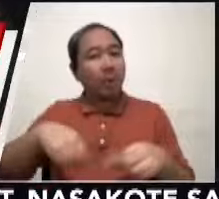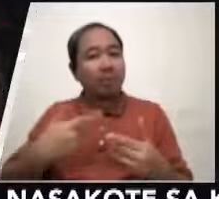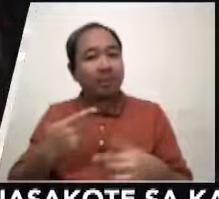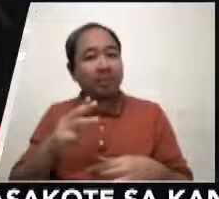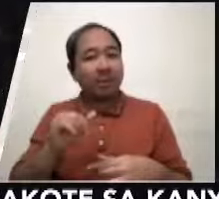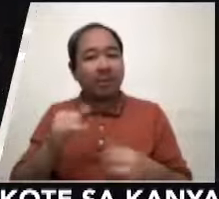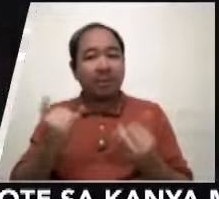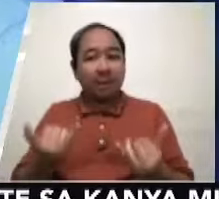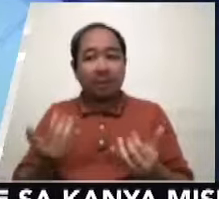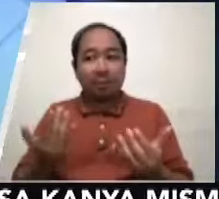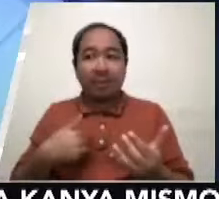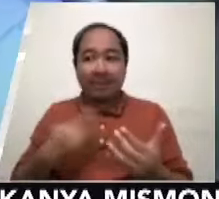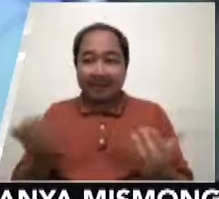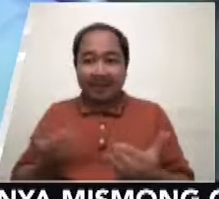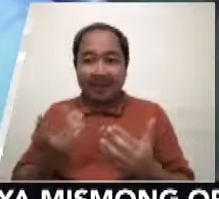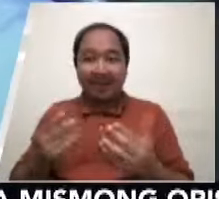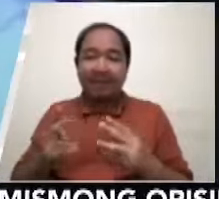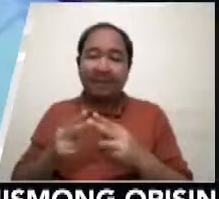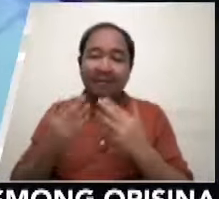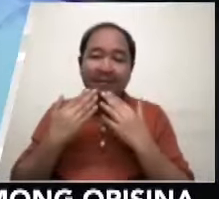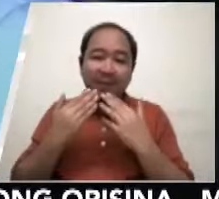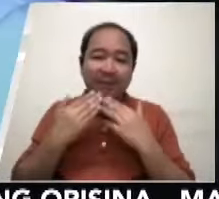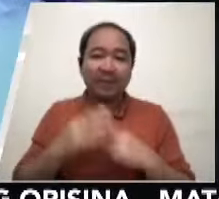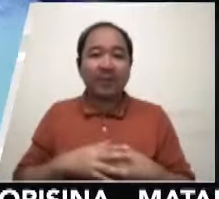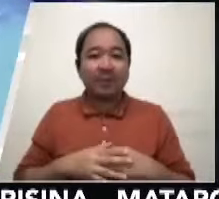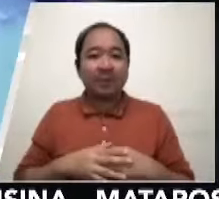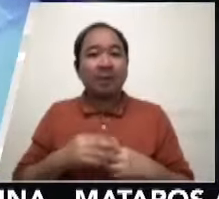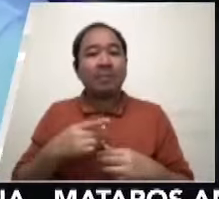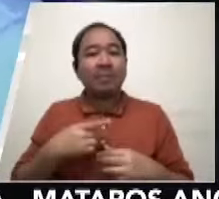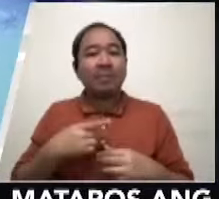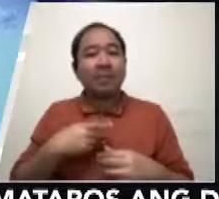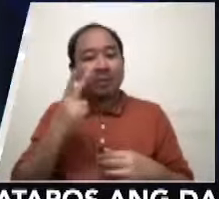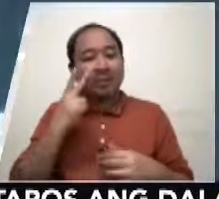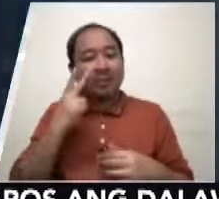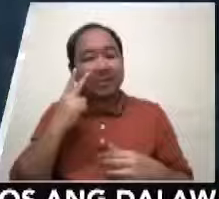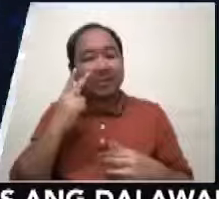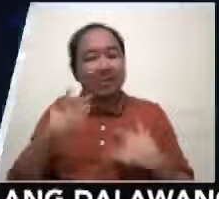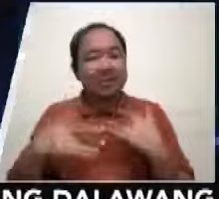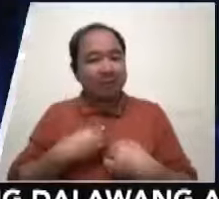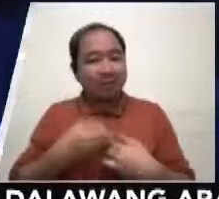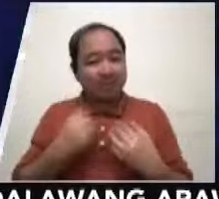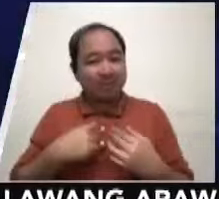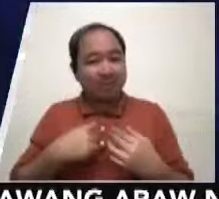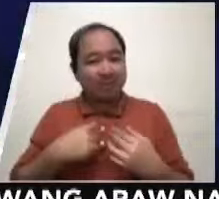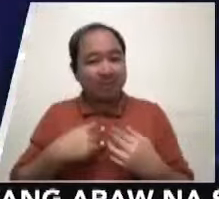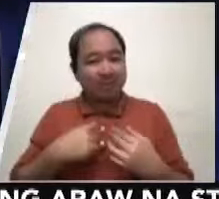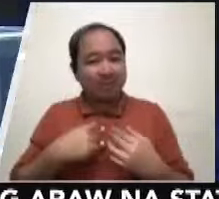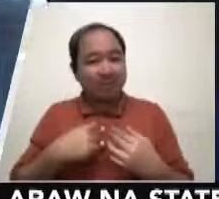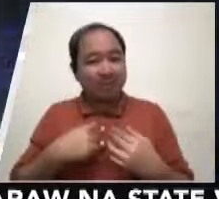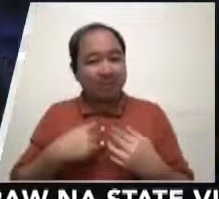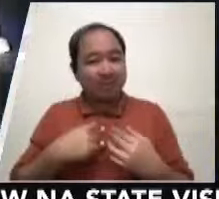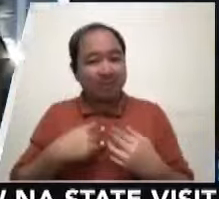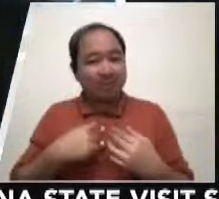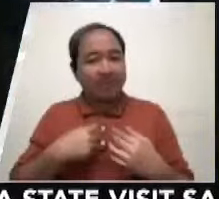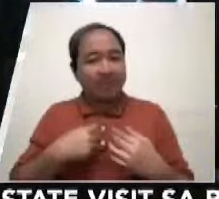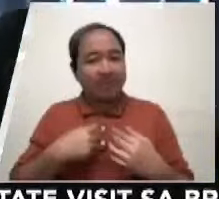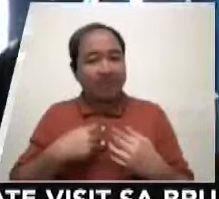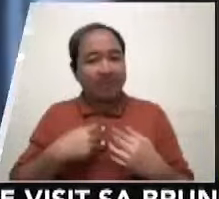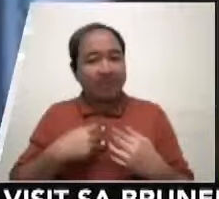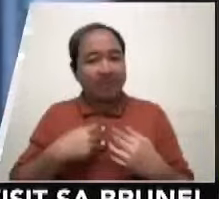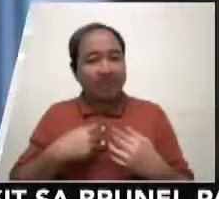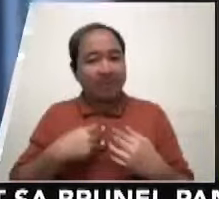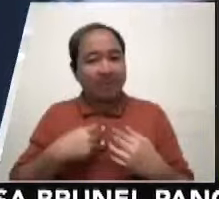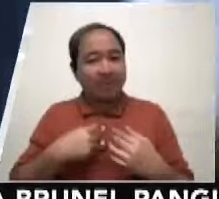ako, I'm very grateful. I'm looking forward to expressing myself more. Kasama rin sa Signed for Stardom ang prime